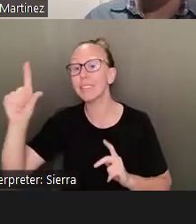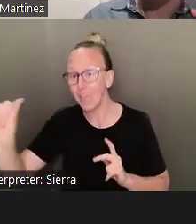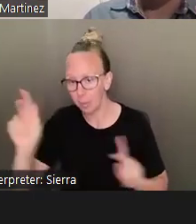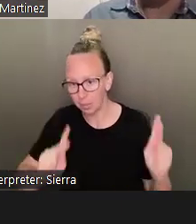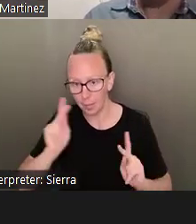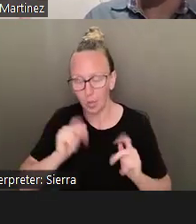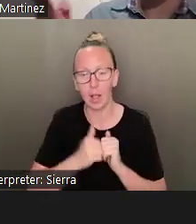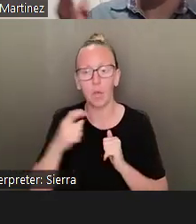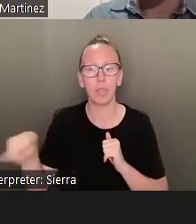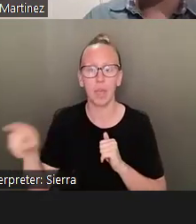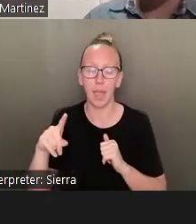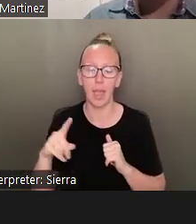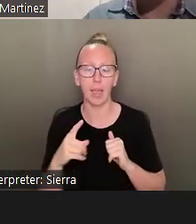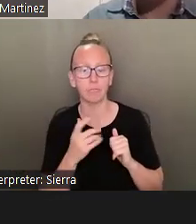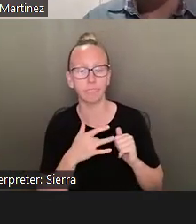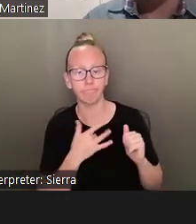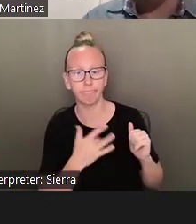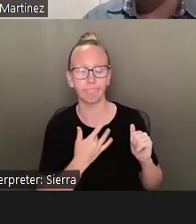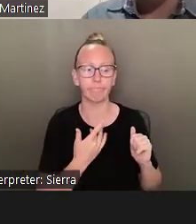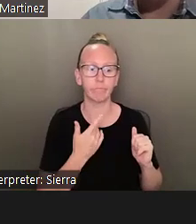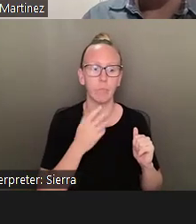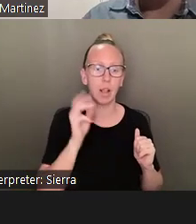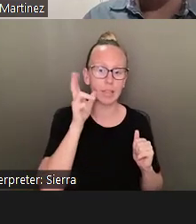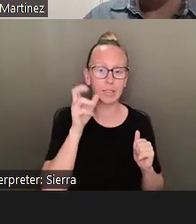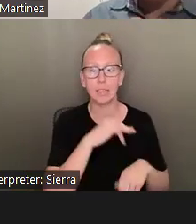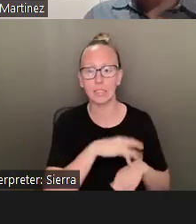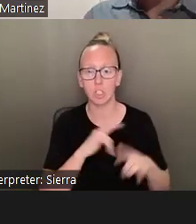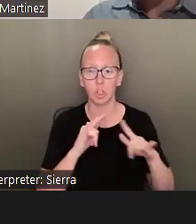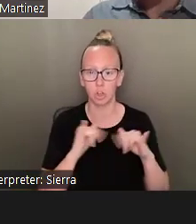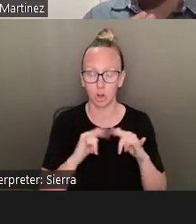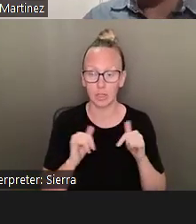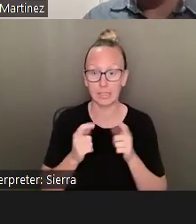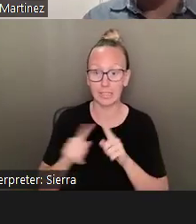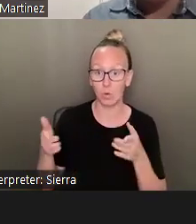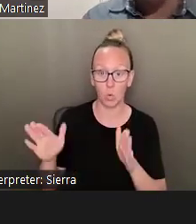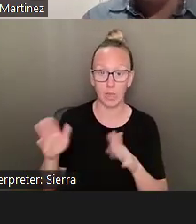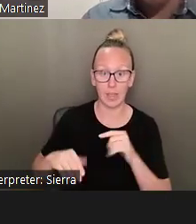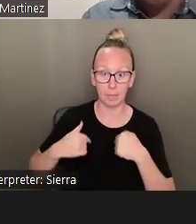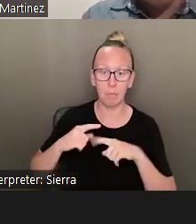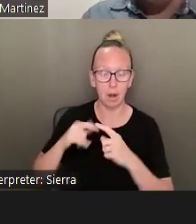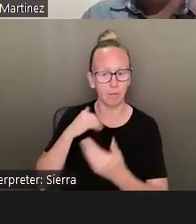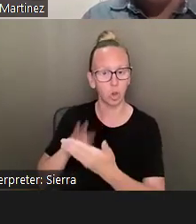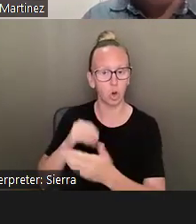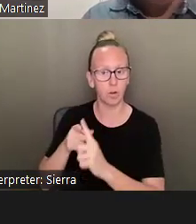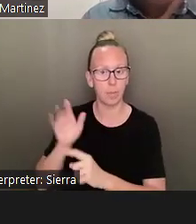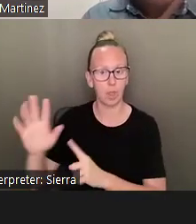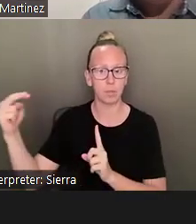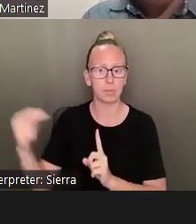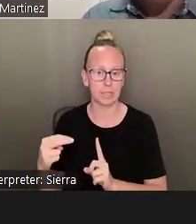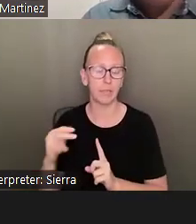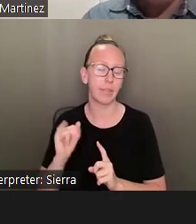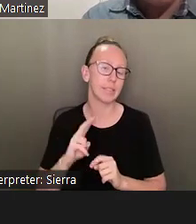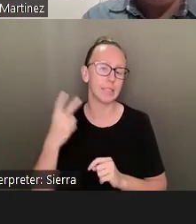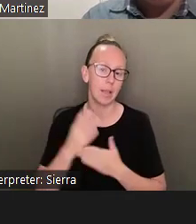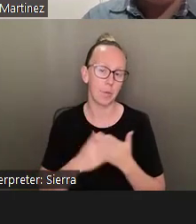register listening and touch concurrently in ways that I do not, but have learned from. So that's a second piece